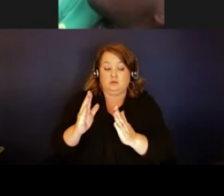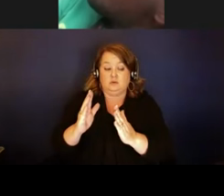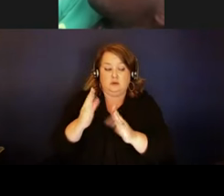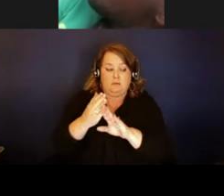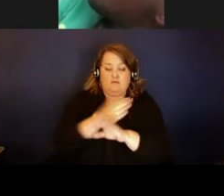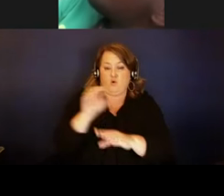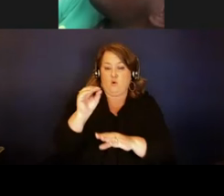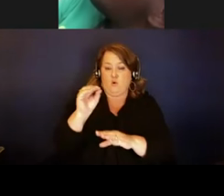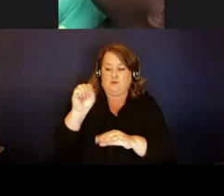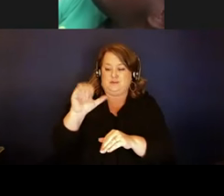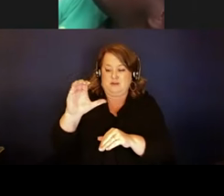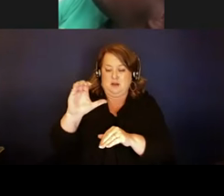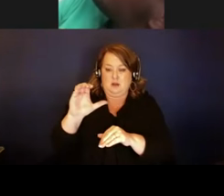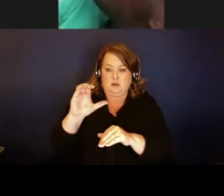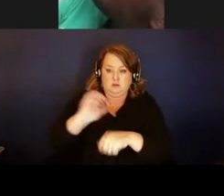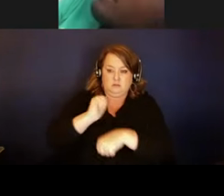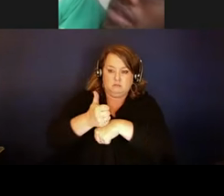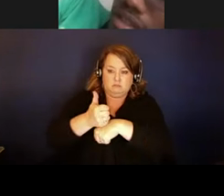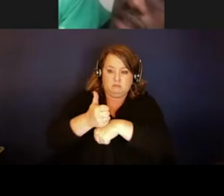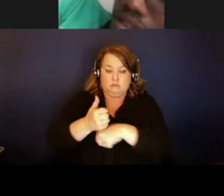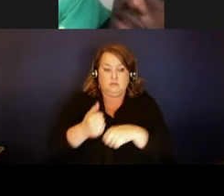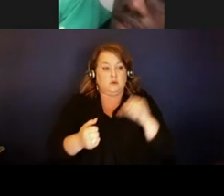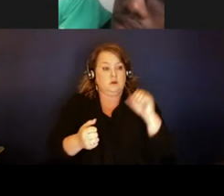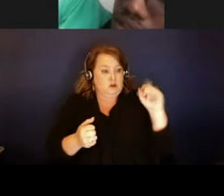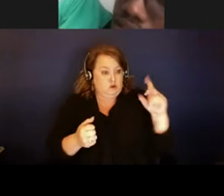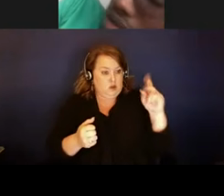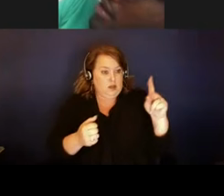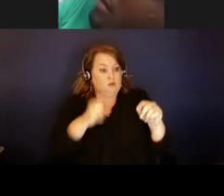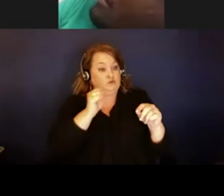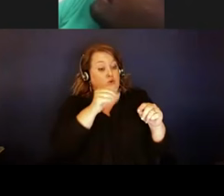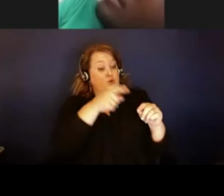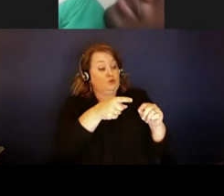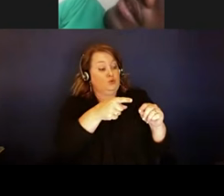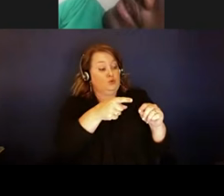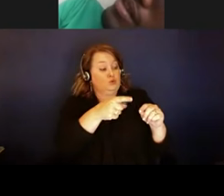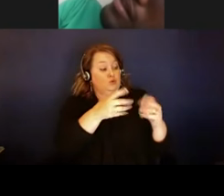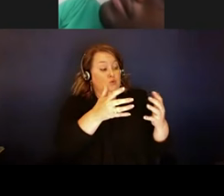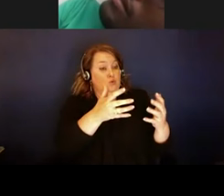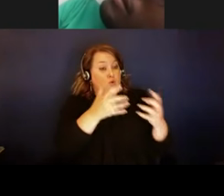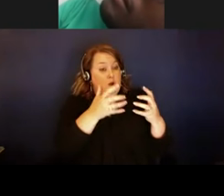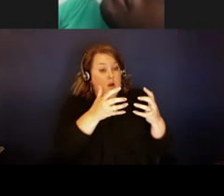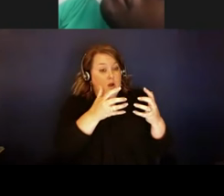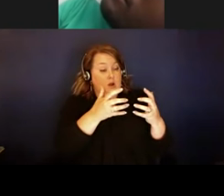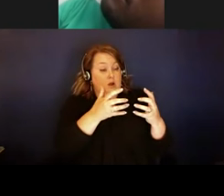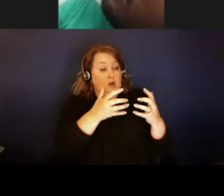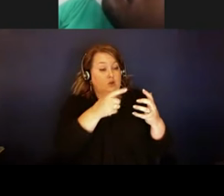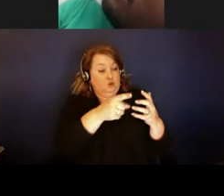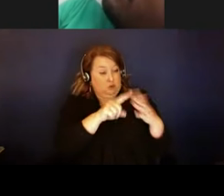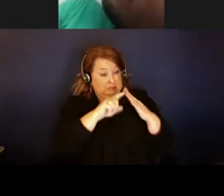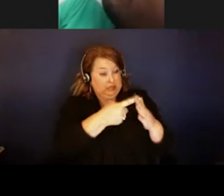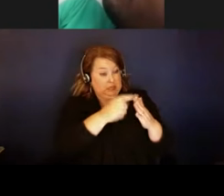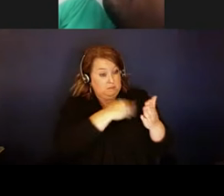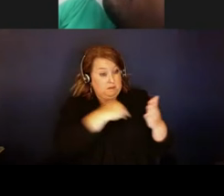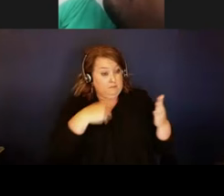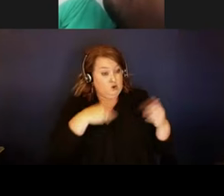was formed. Okay. So were you kind of like wanting the beginning members and self-advocates in